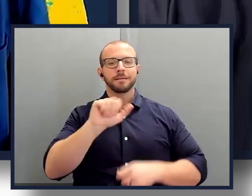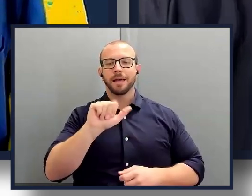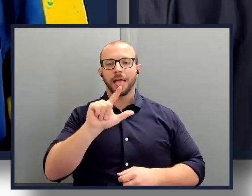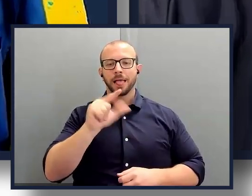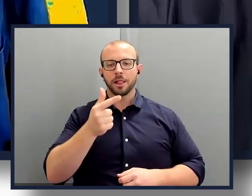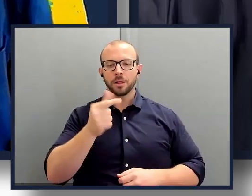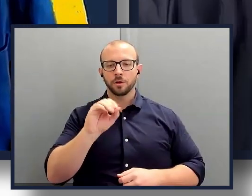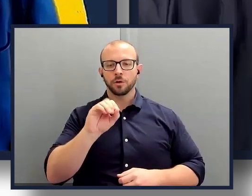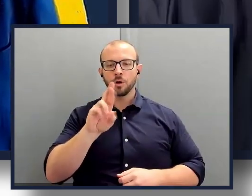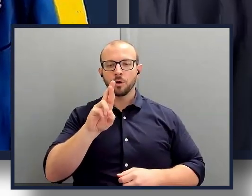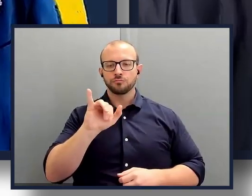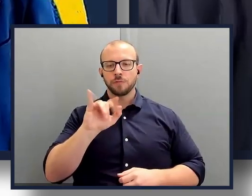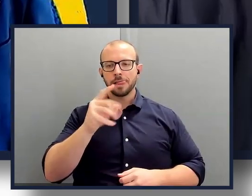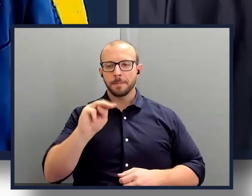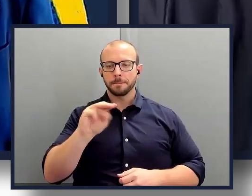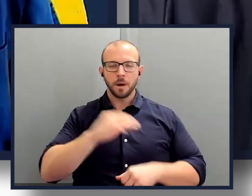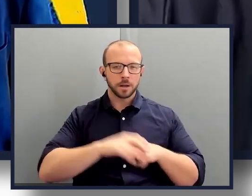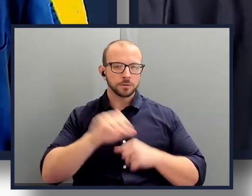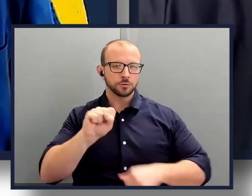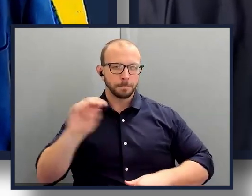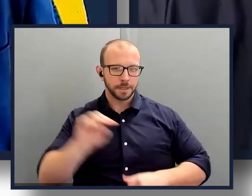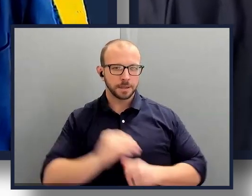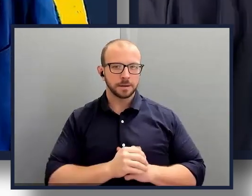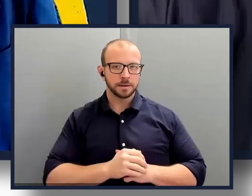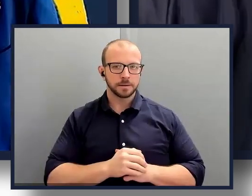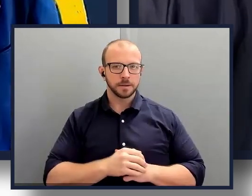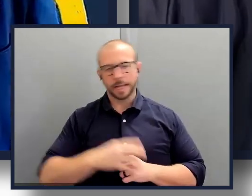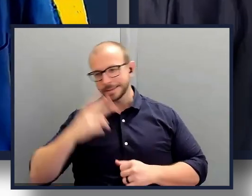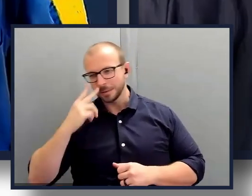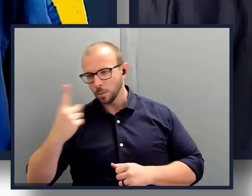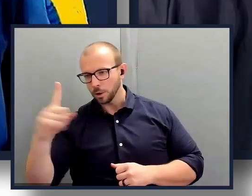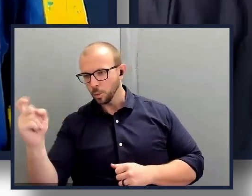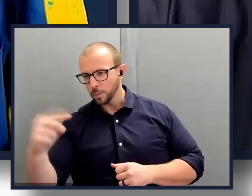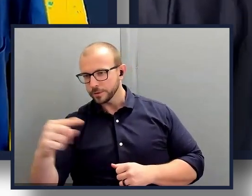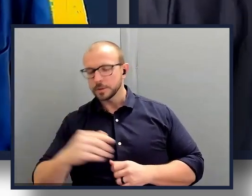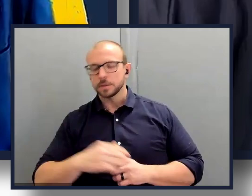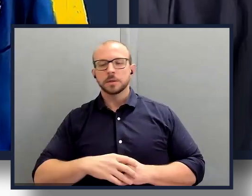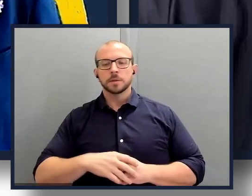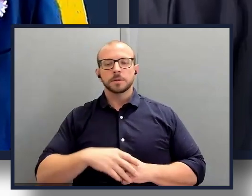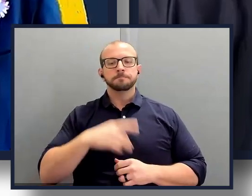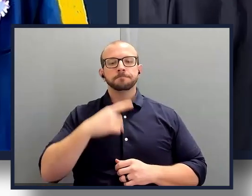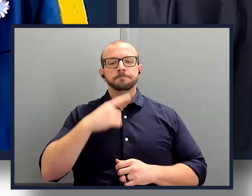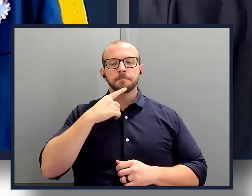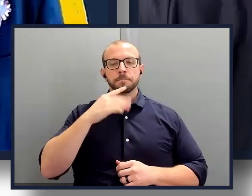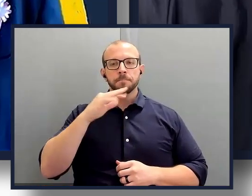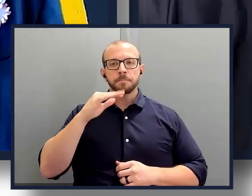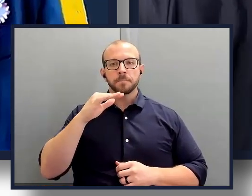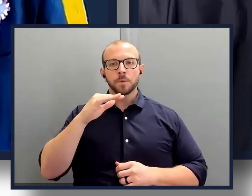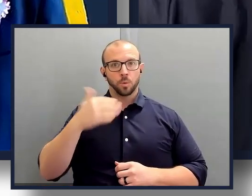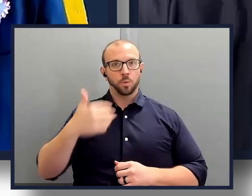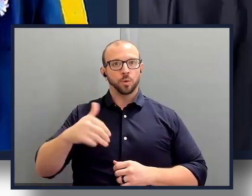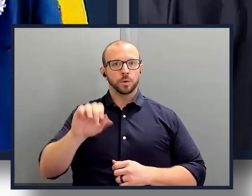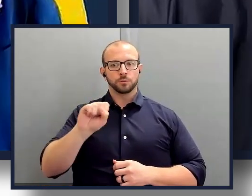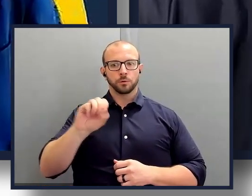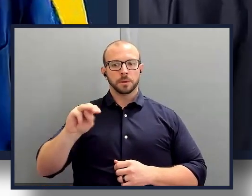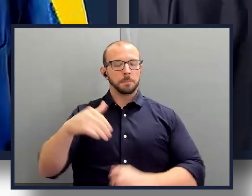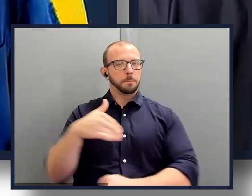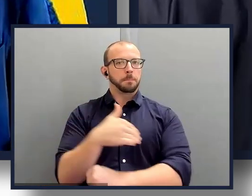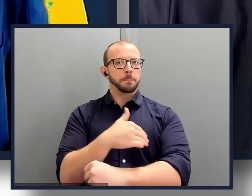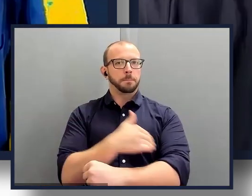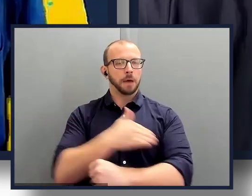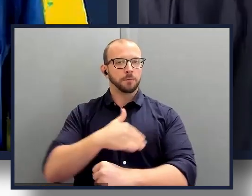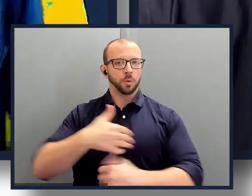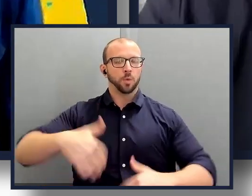A question that was put to us, given the powerful driving force of social media and the